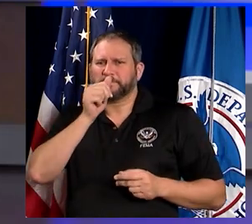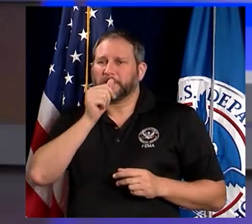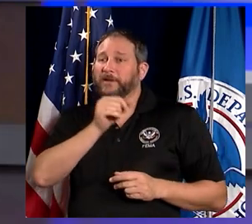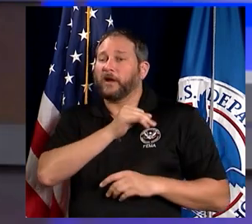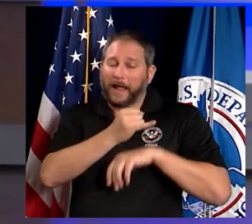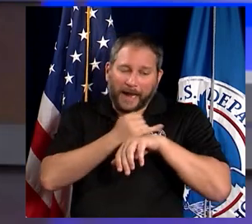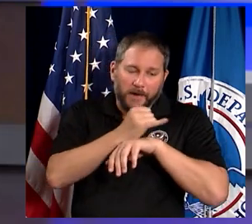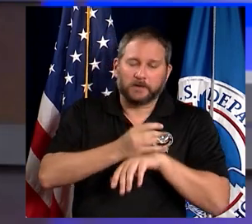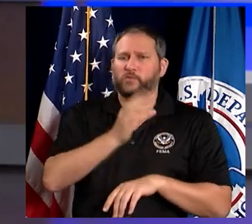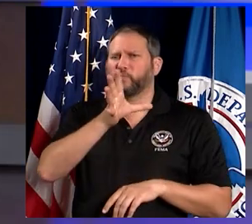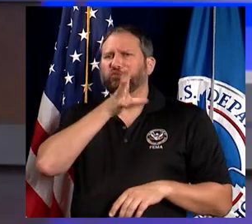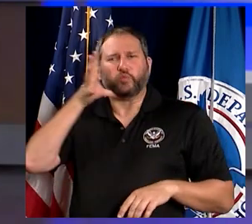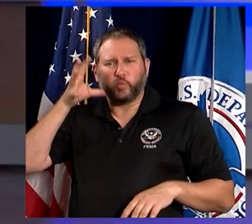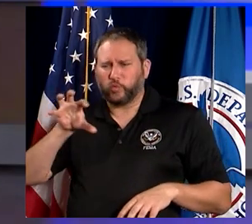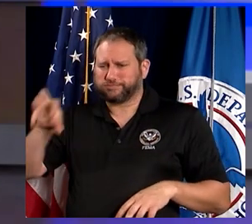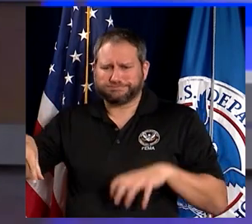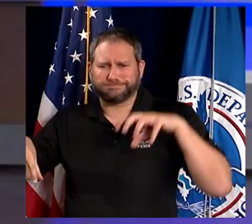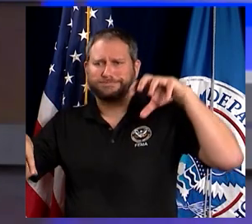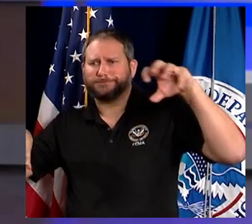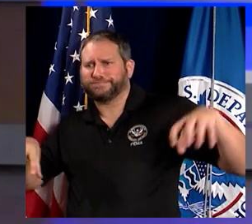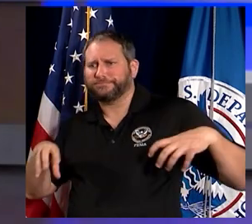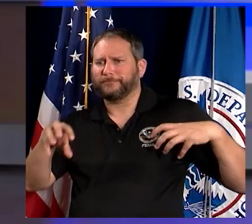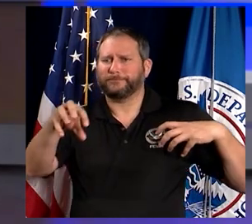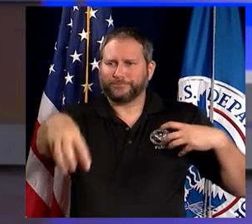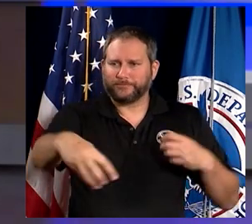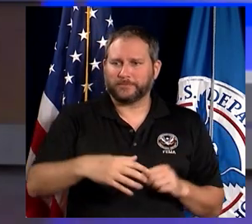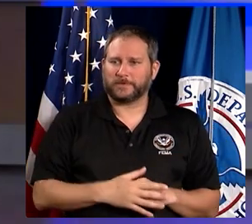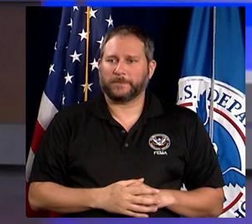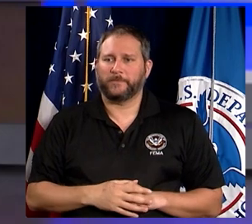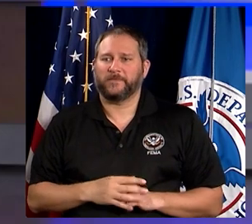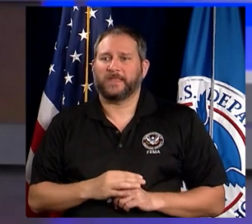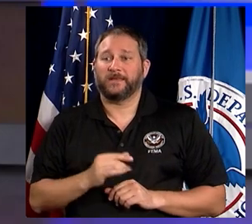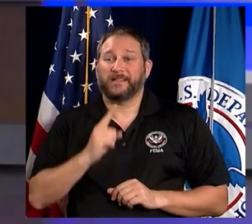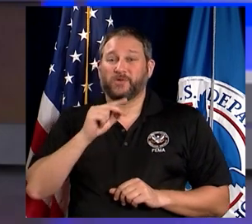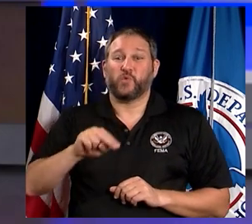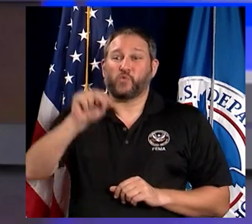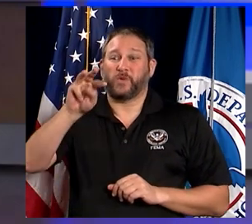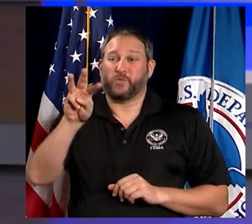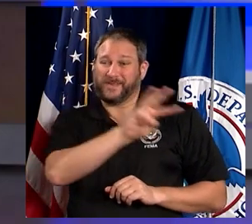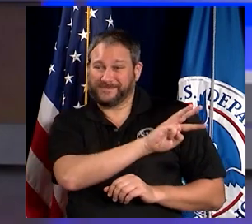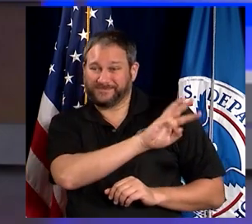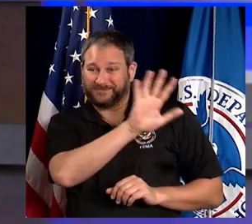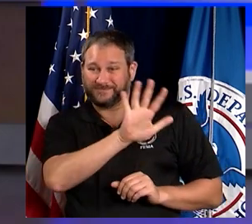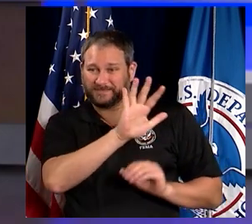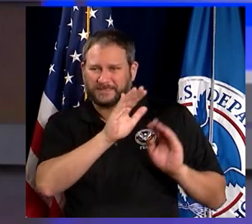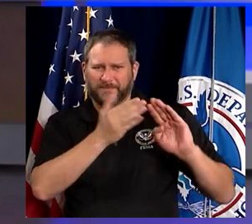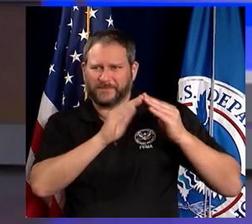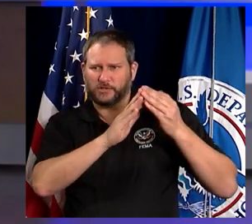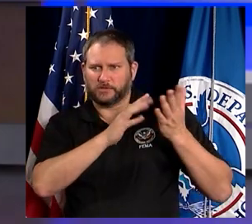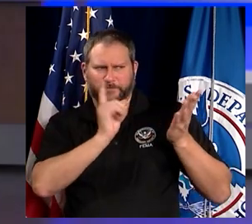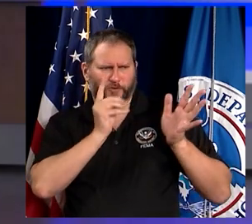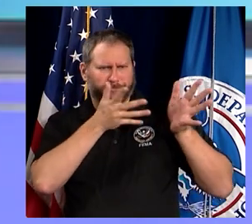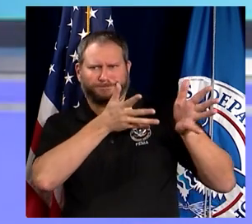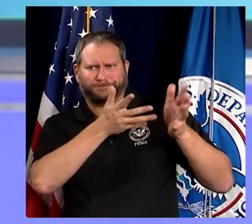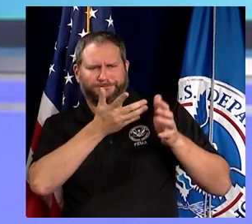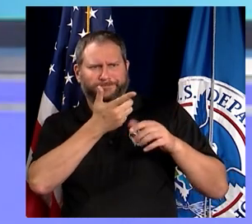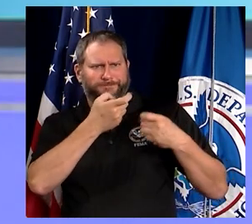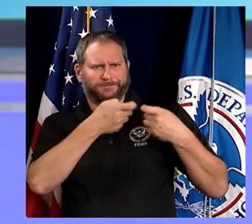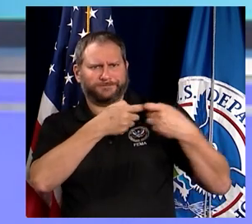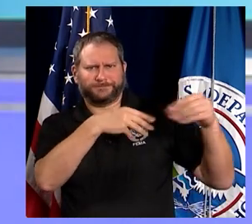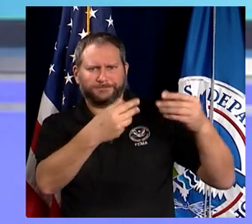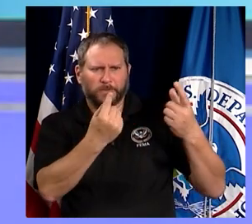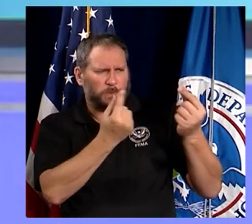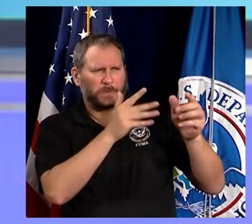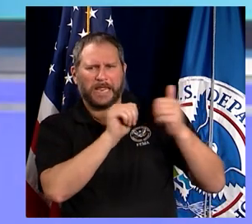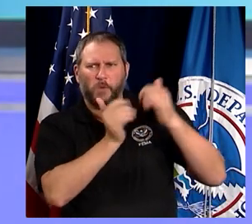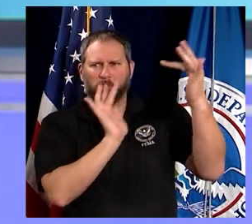have been intense storms in the upper Pacific Northwest, for instance, where villages have been sort of left on their own for quite some time. There's